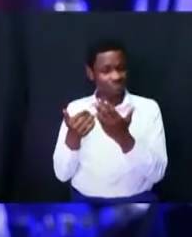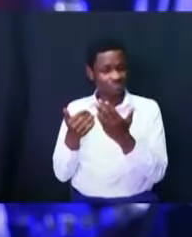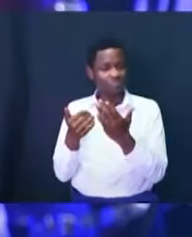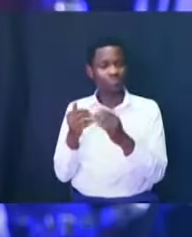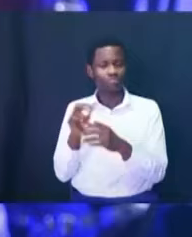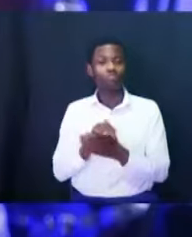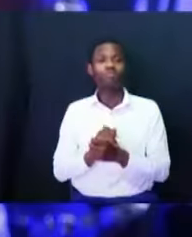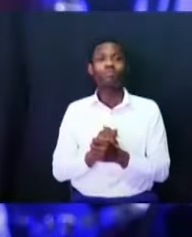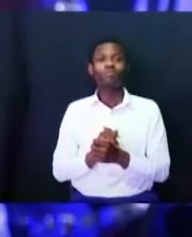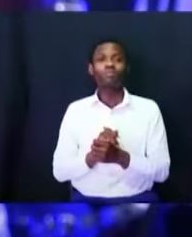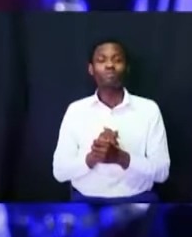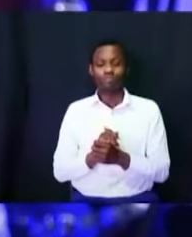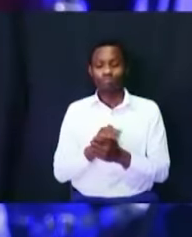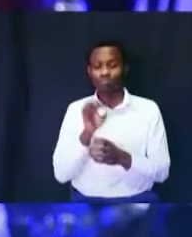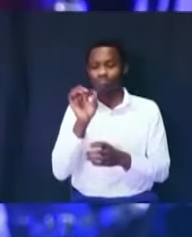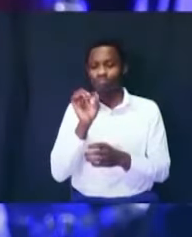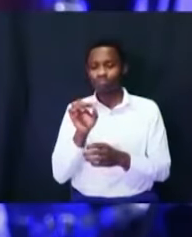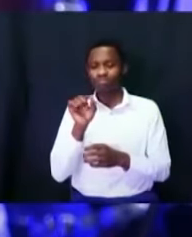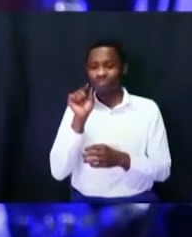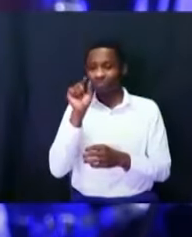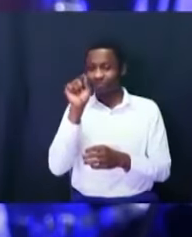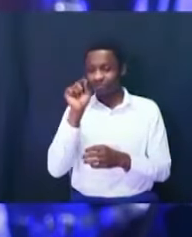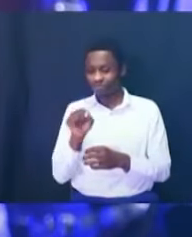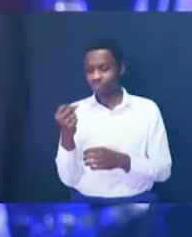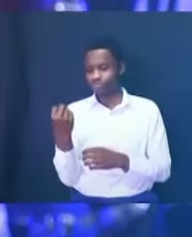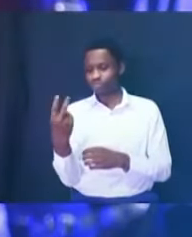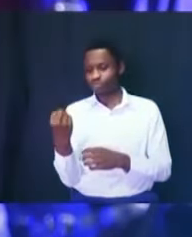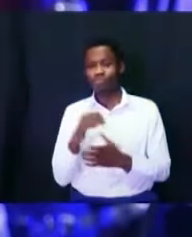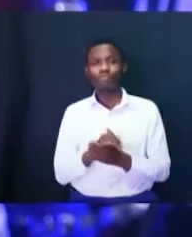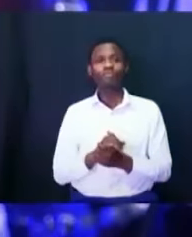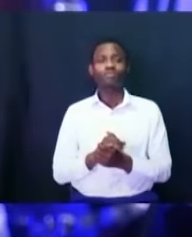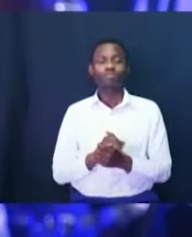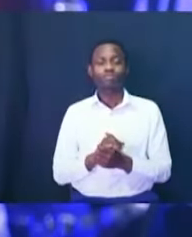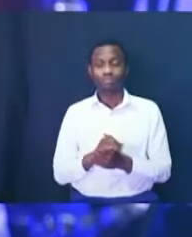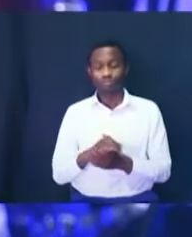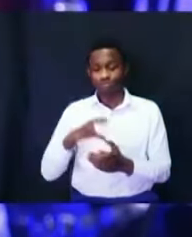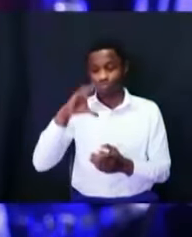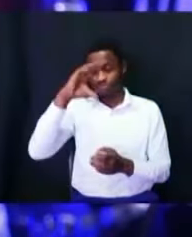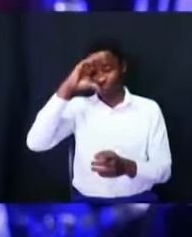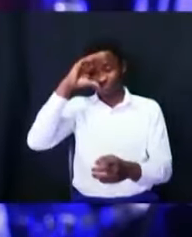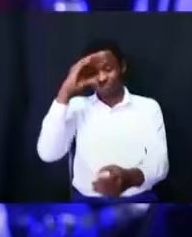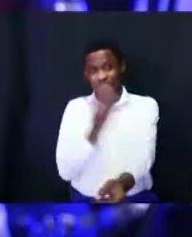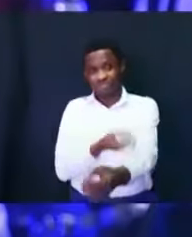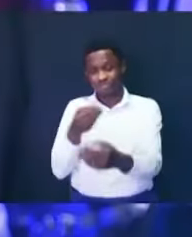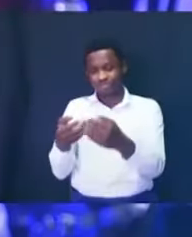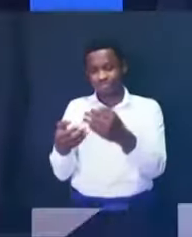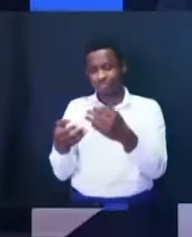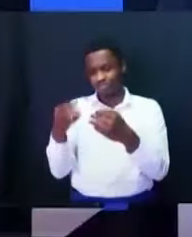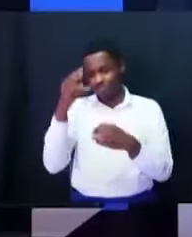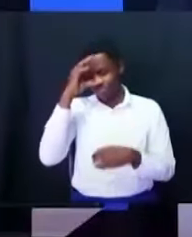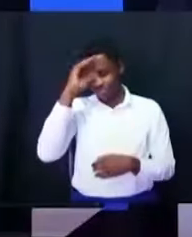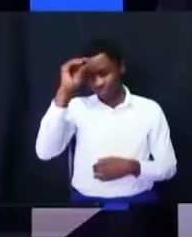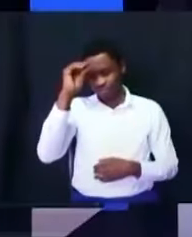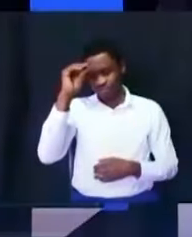Lucifer now from verse 12 son of man take up a lament